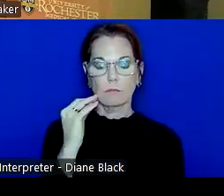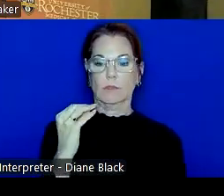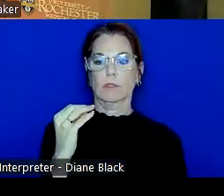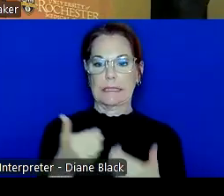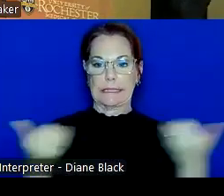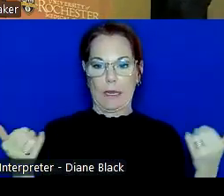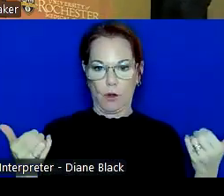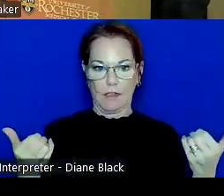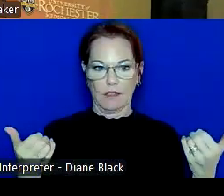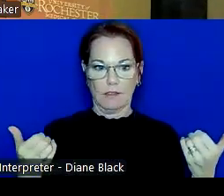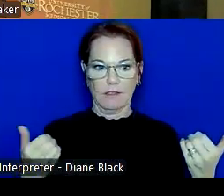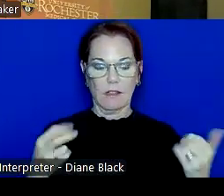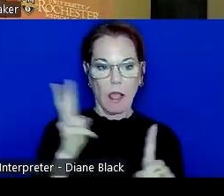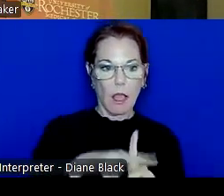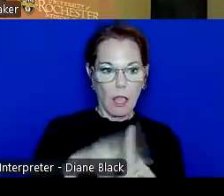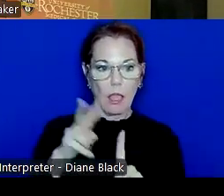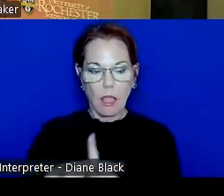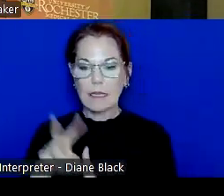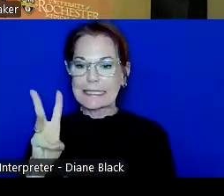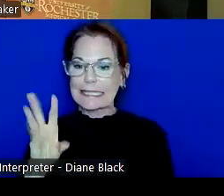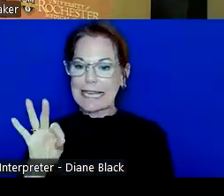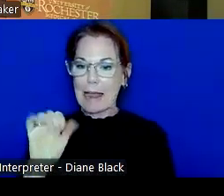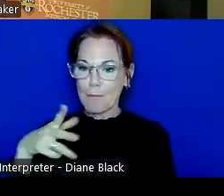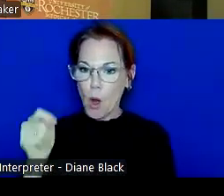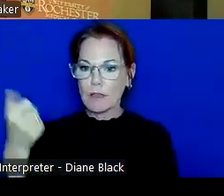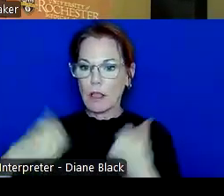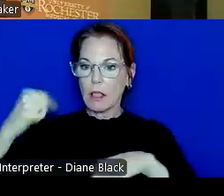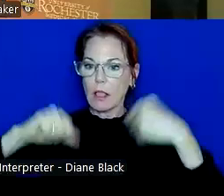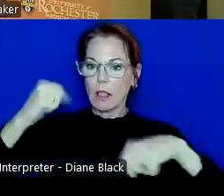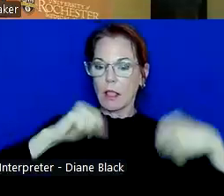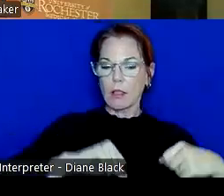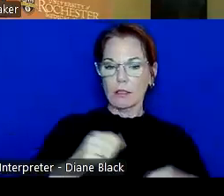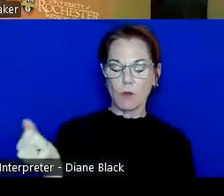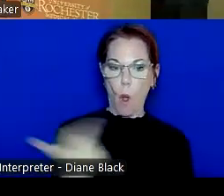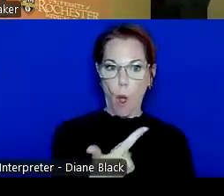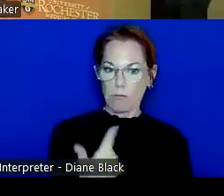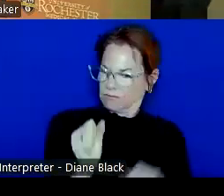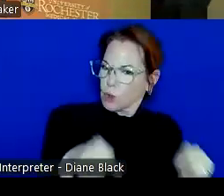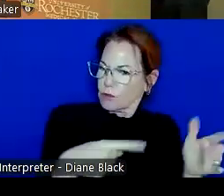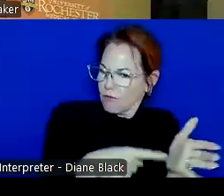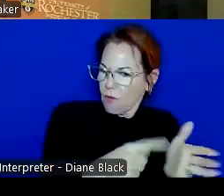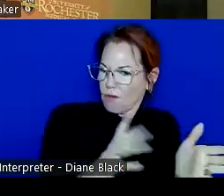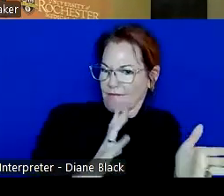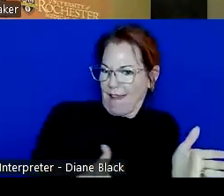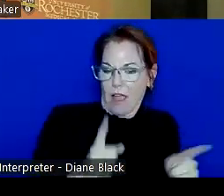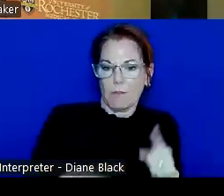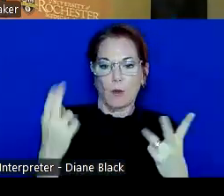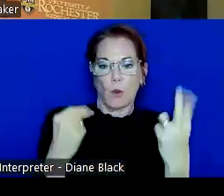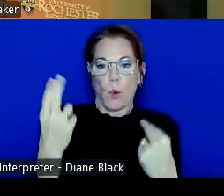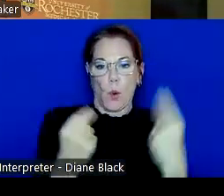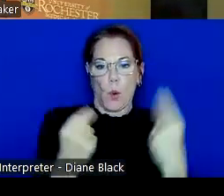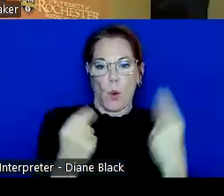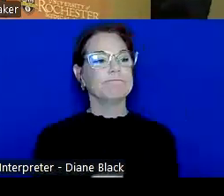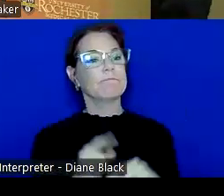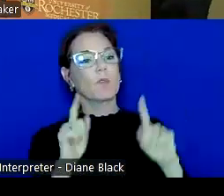for 69 apartments and being refused at all of them, despite being able to afford them. Going to almost every bank in town,